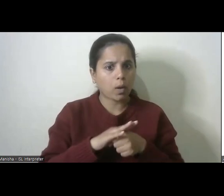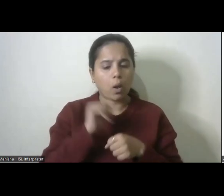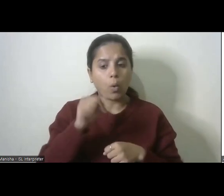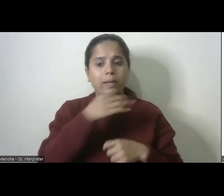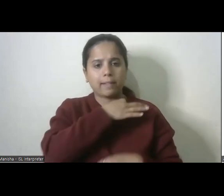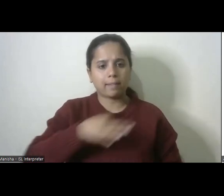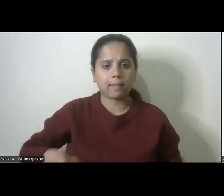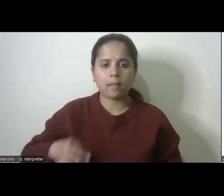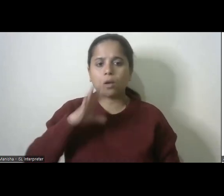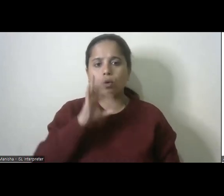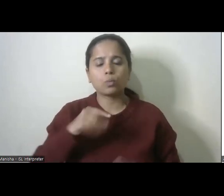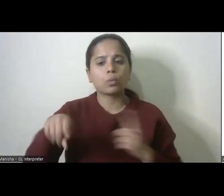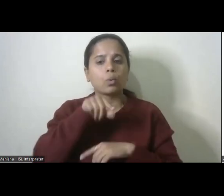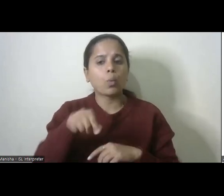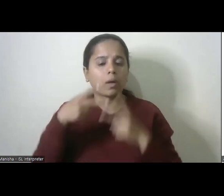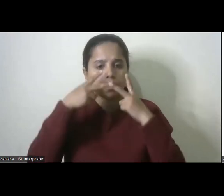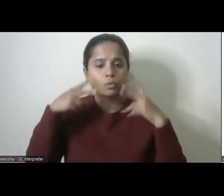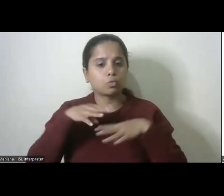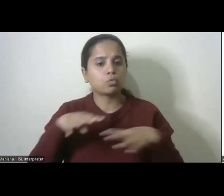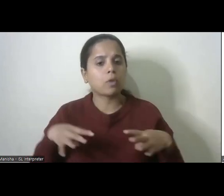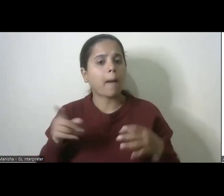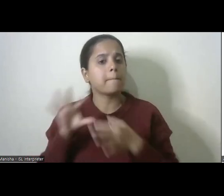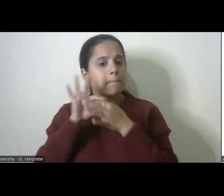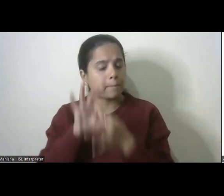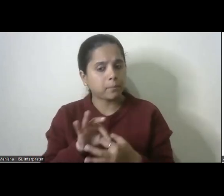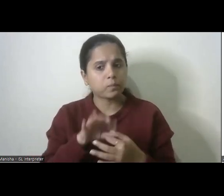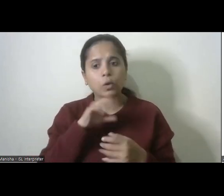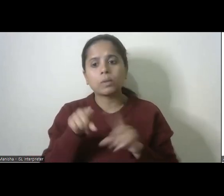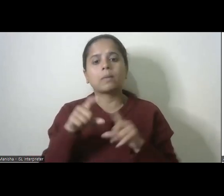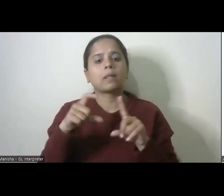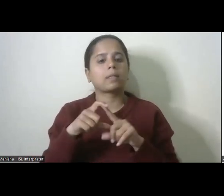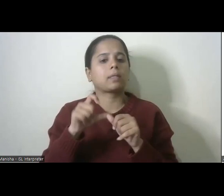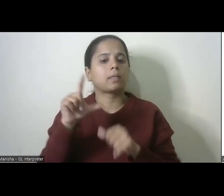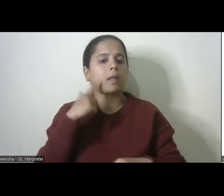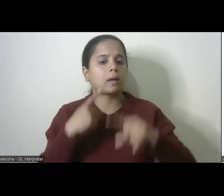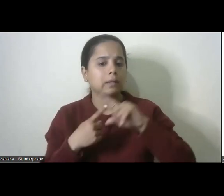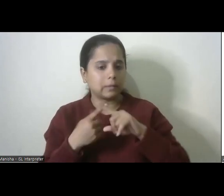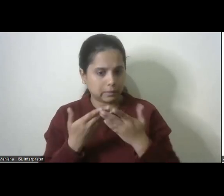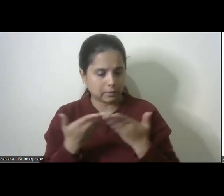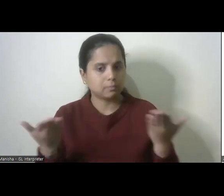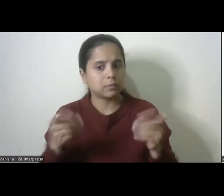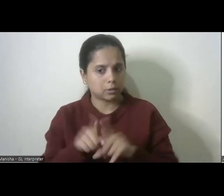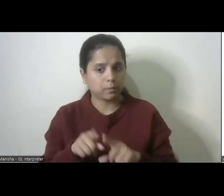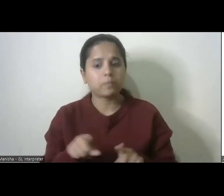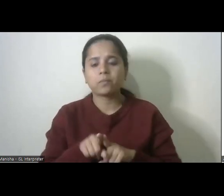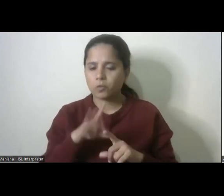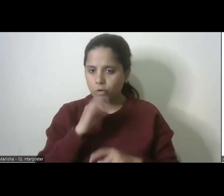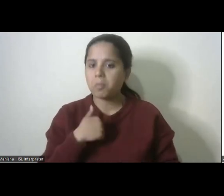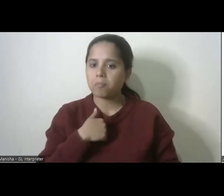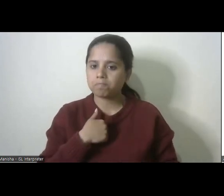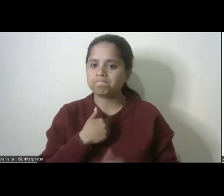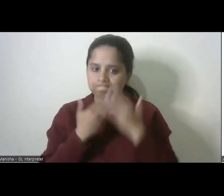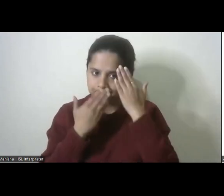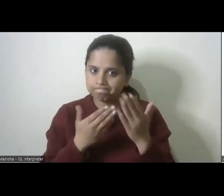alliances, thinking about Adivasis alongside Dalits. And of course, I oblige to